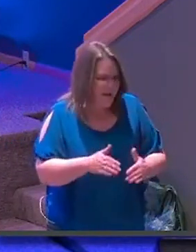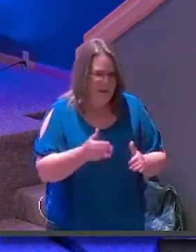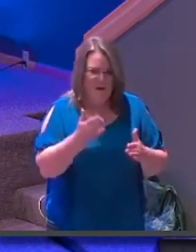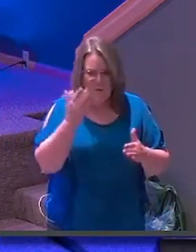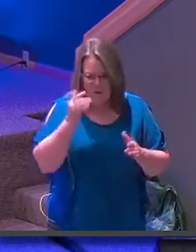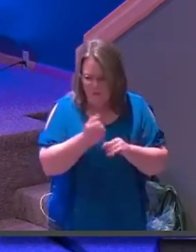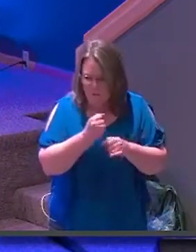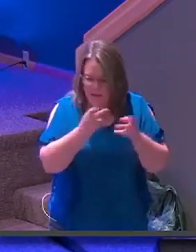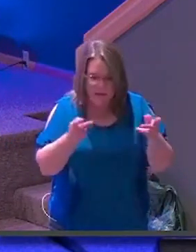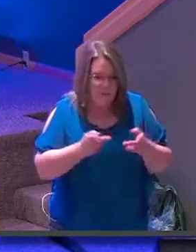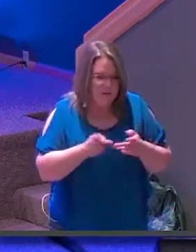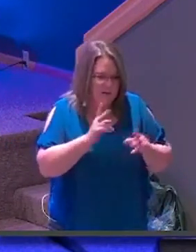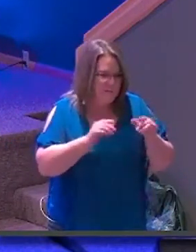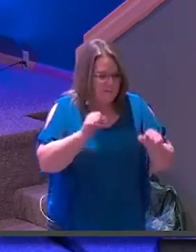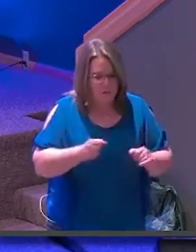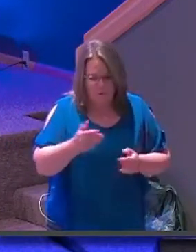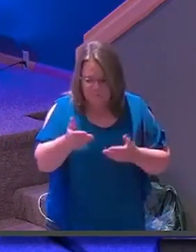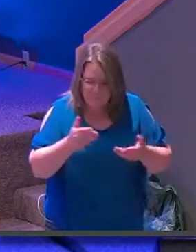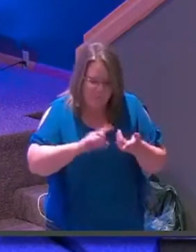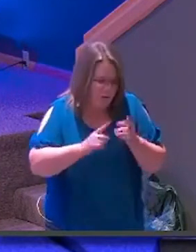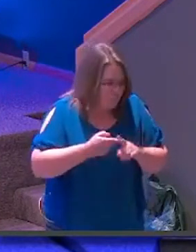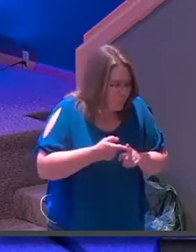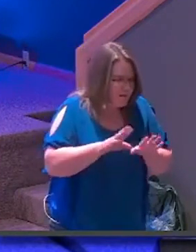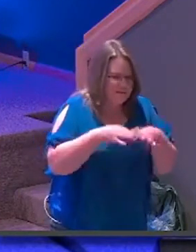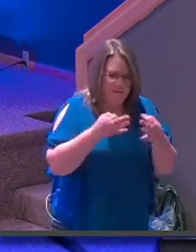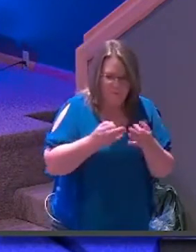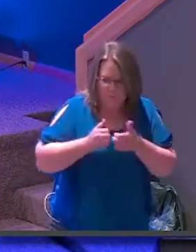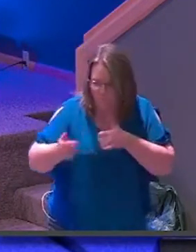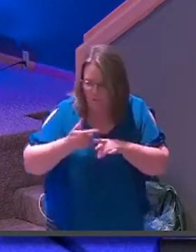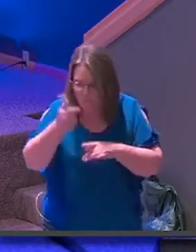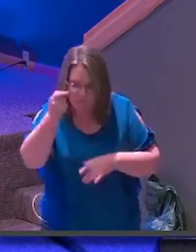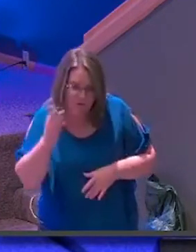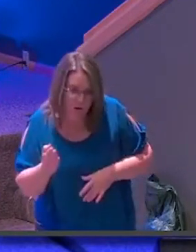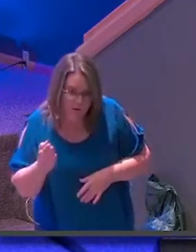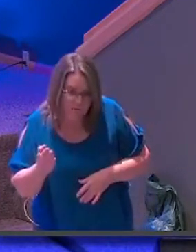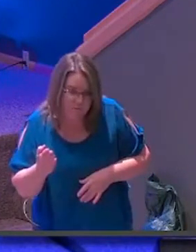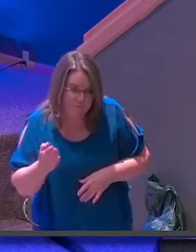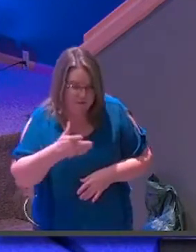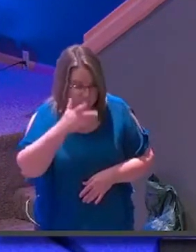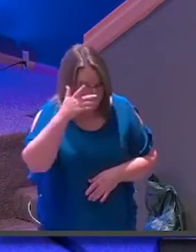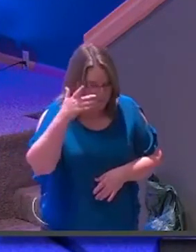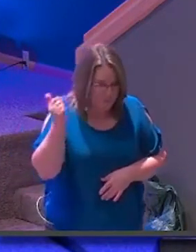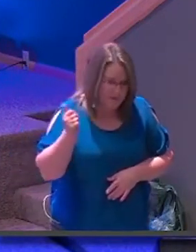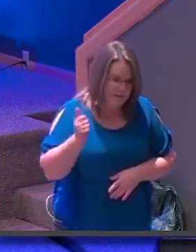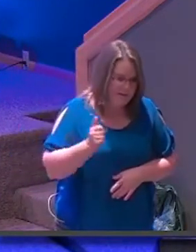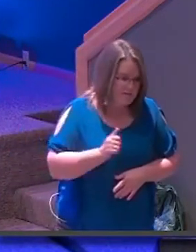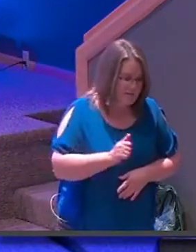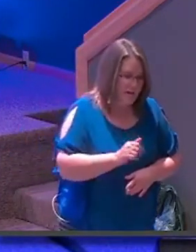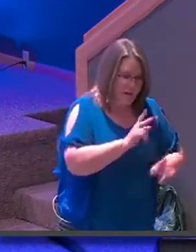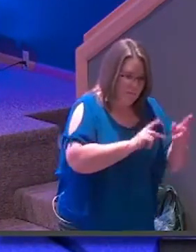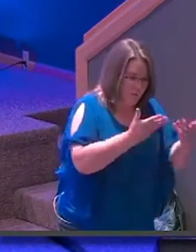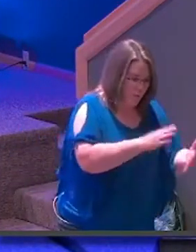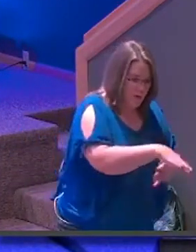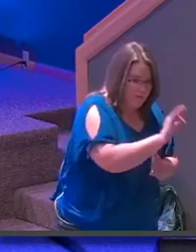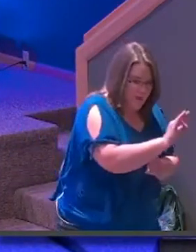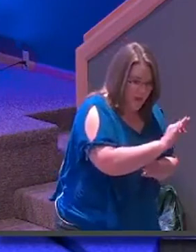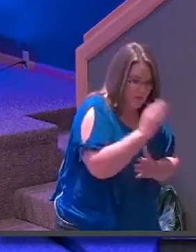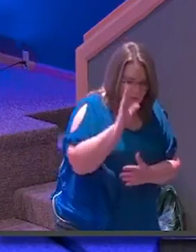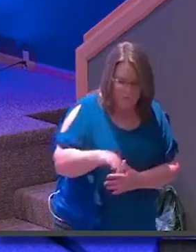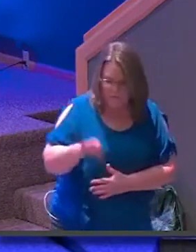can invite friends and family that are far from God? Because found people